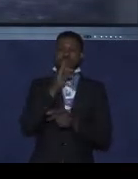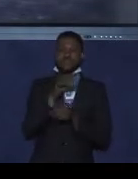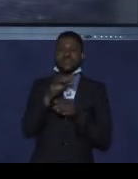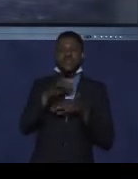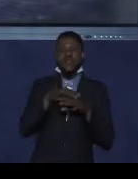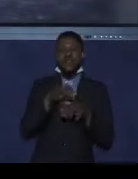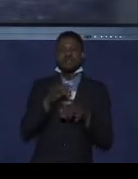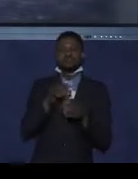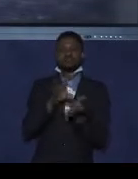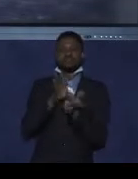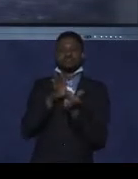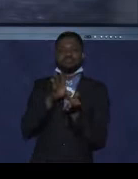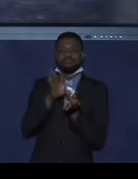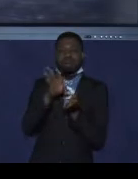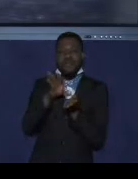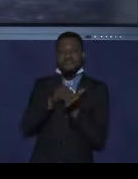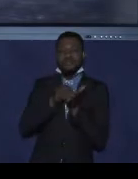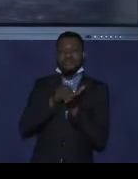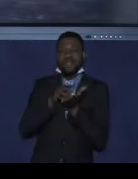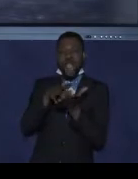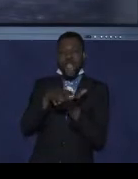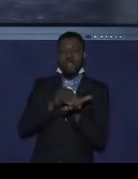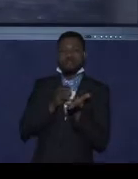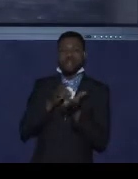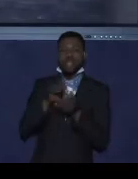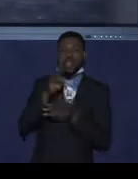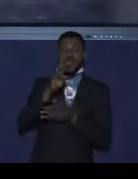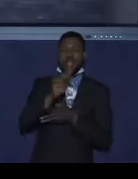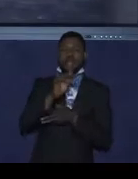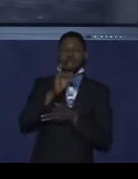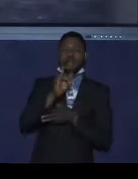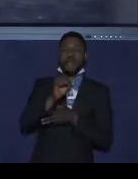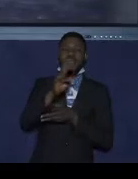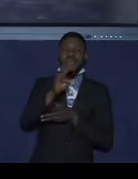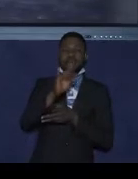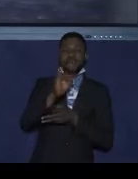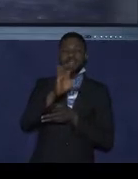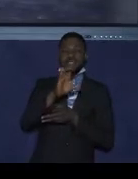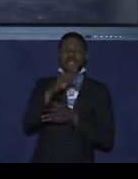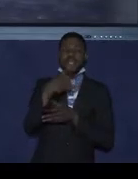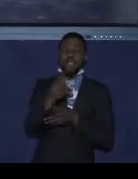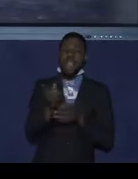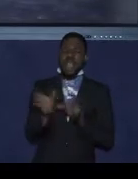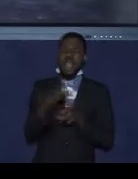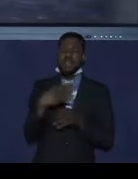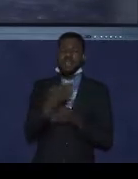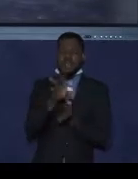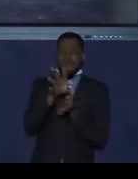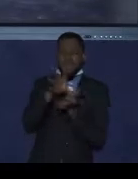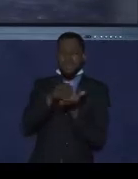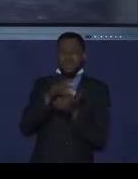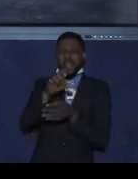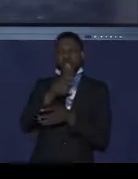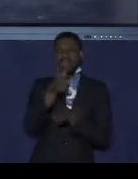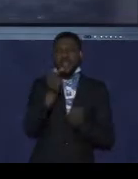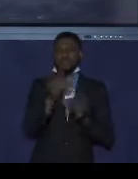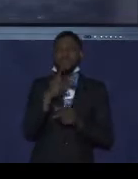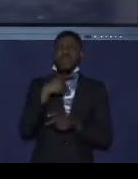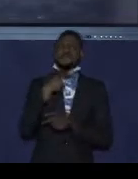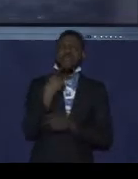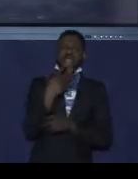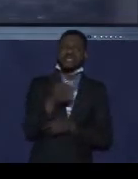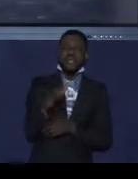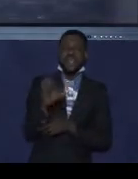is called a mimic. It's called a mimic. M-I-M-I-C, mimic. The act of imitating other